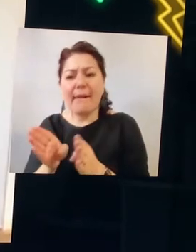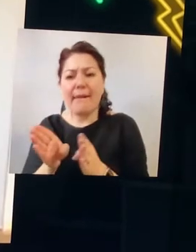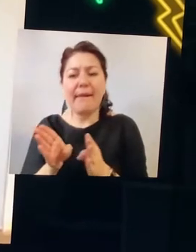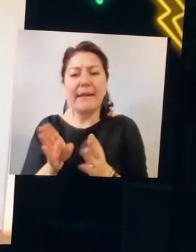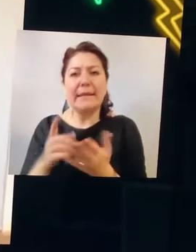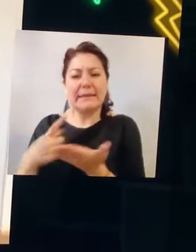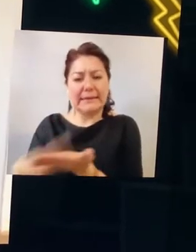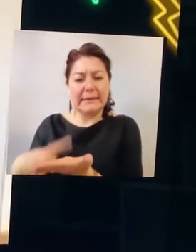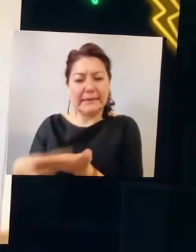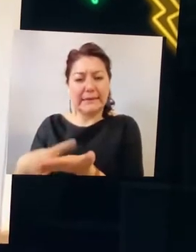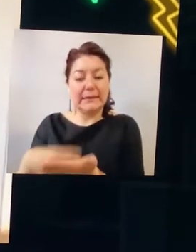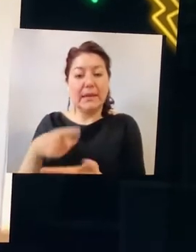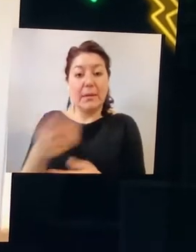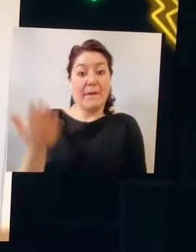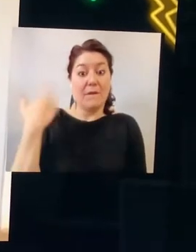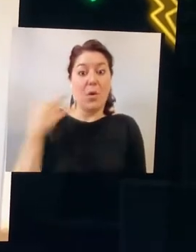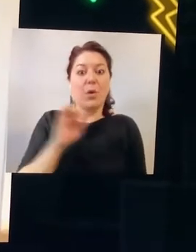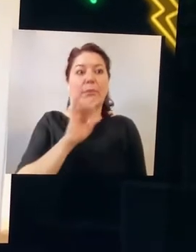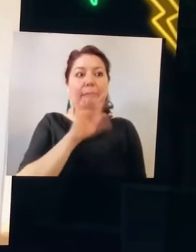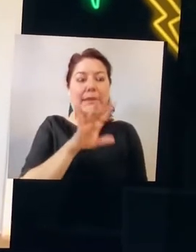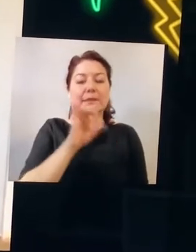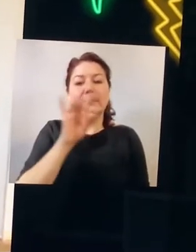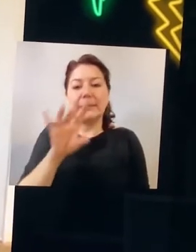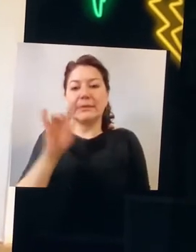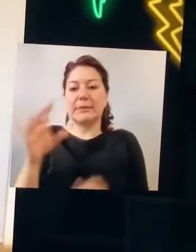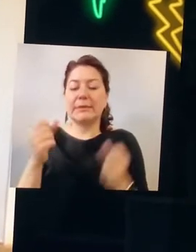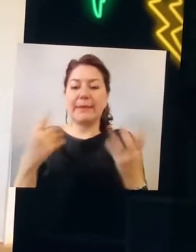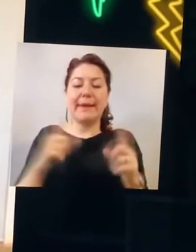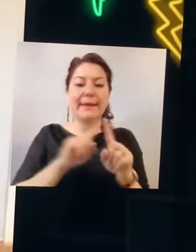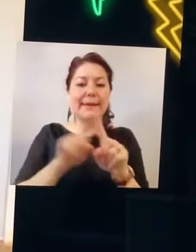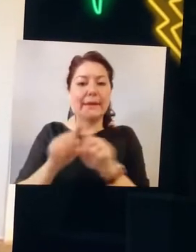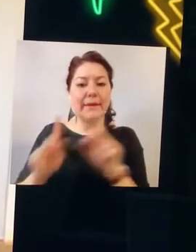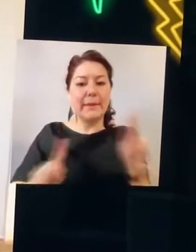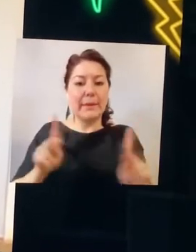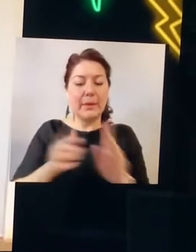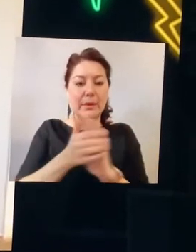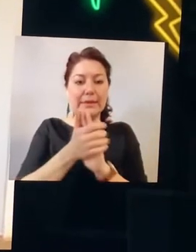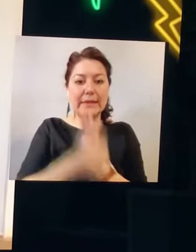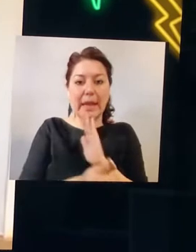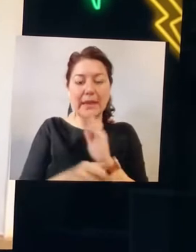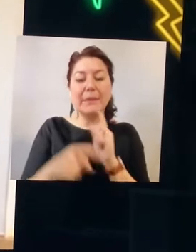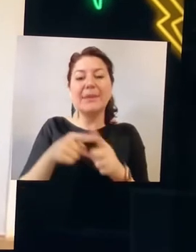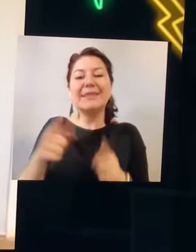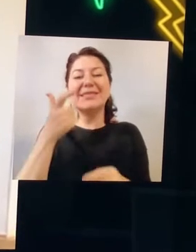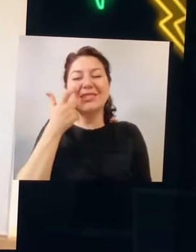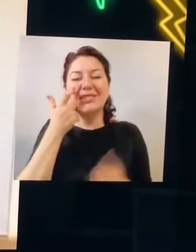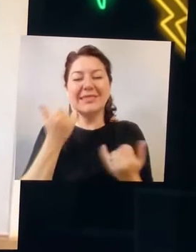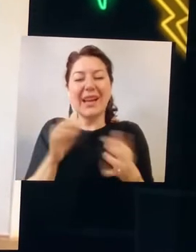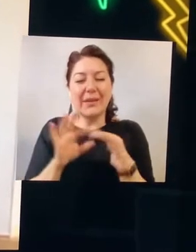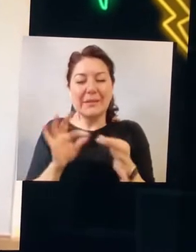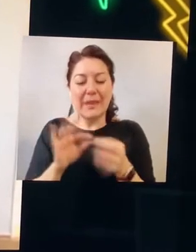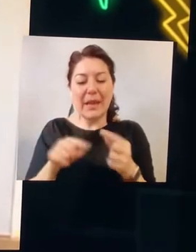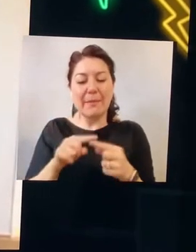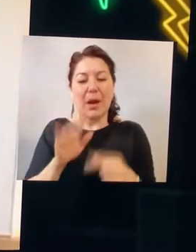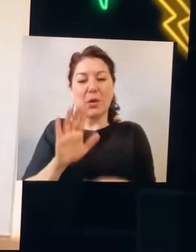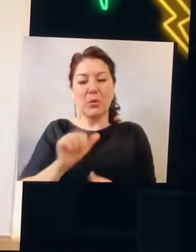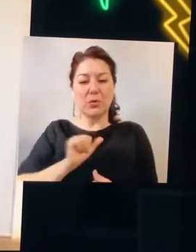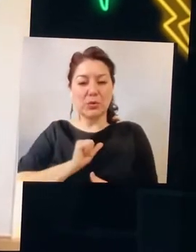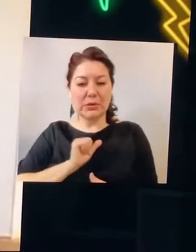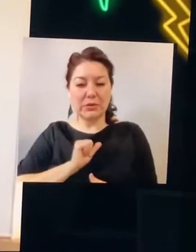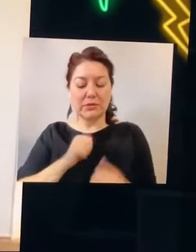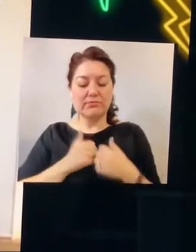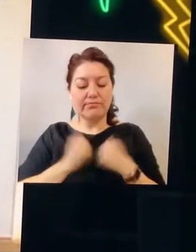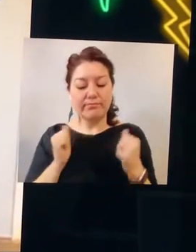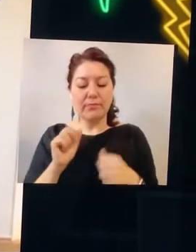many talent over the years, and you really talked just now about authentically speaking to yourself and resonating with your culture